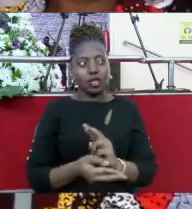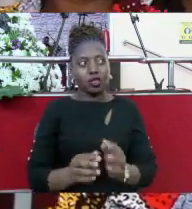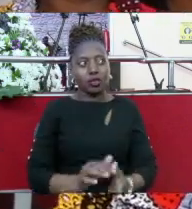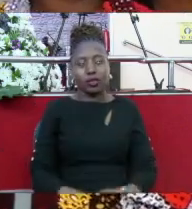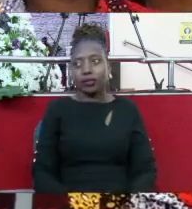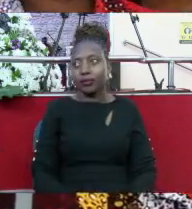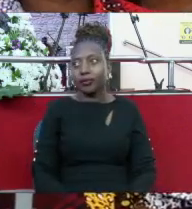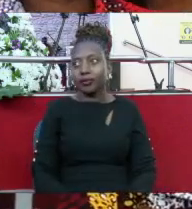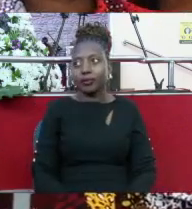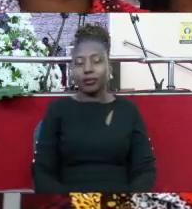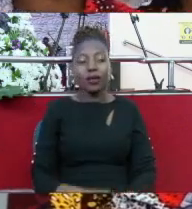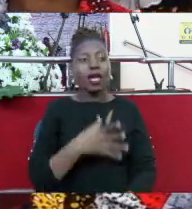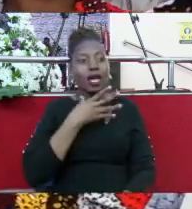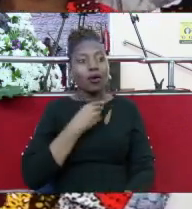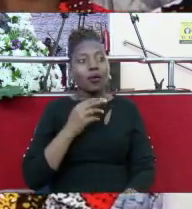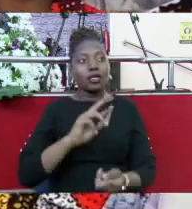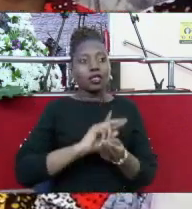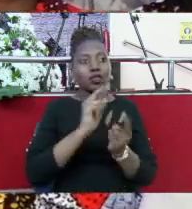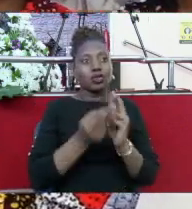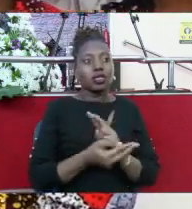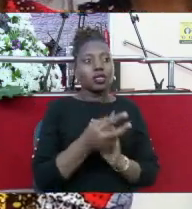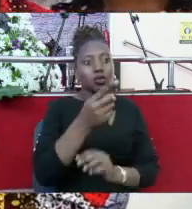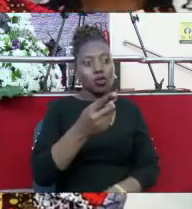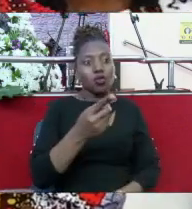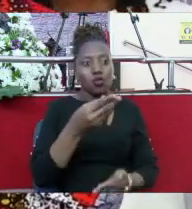He wants to restore you financially.